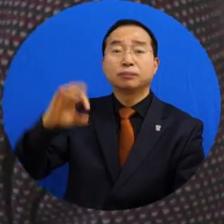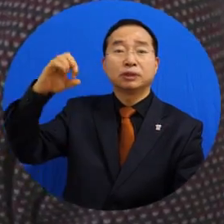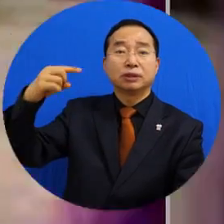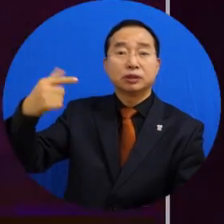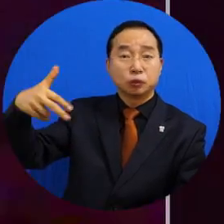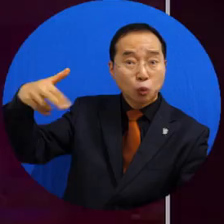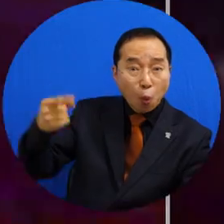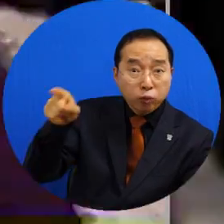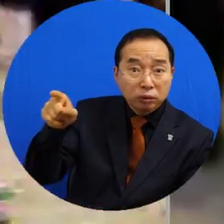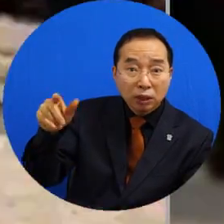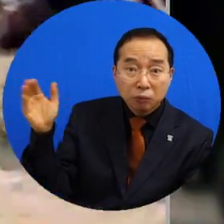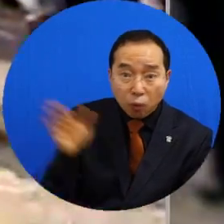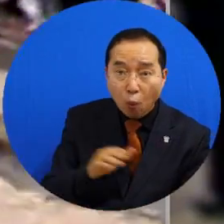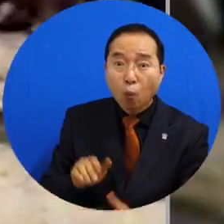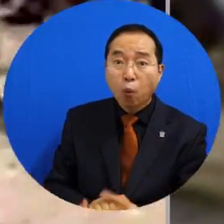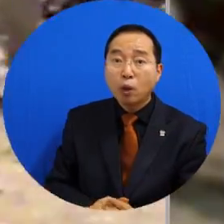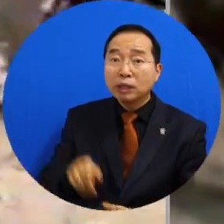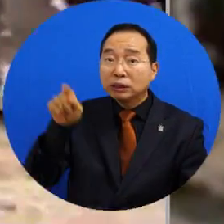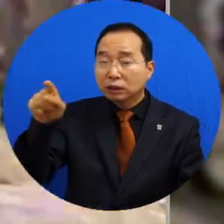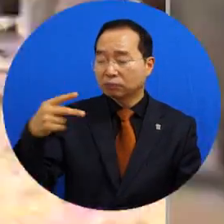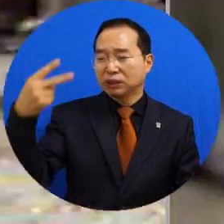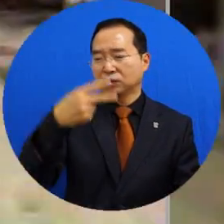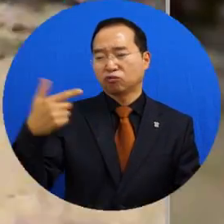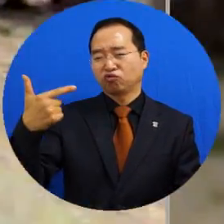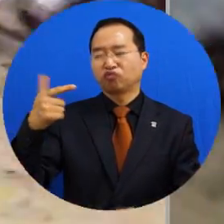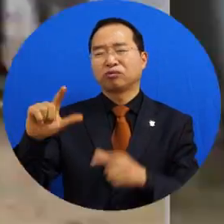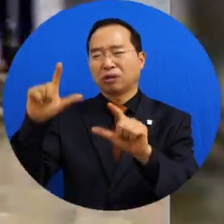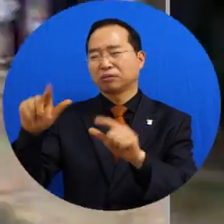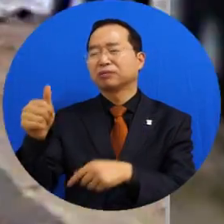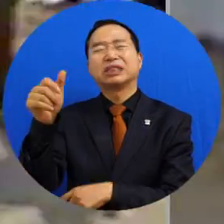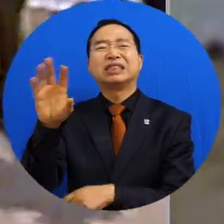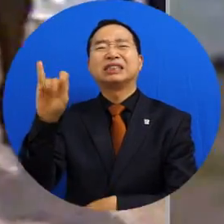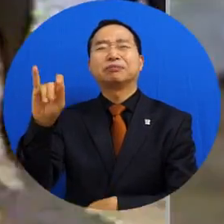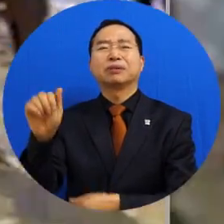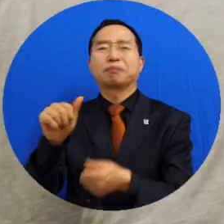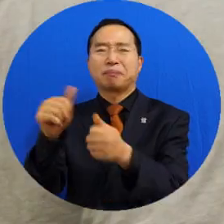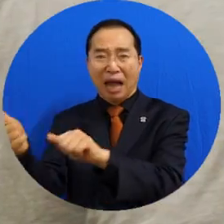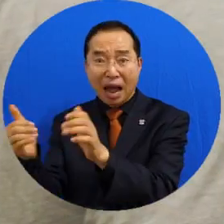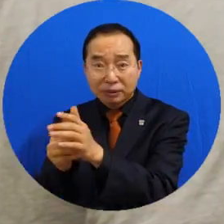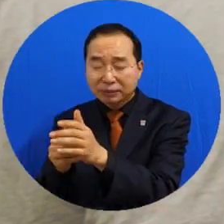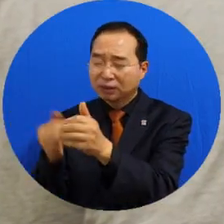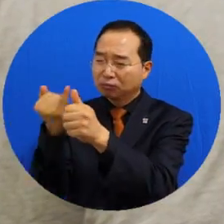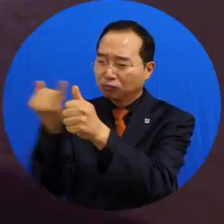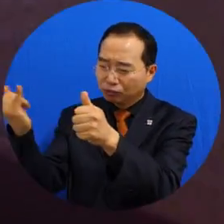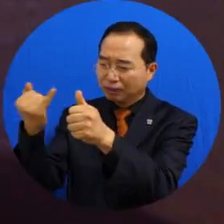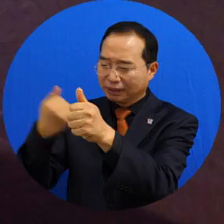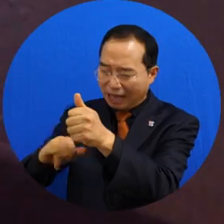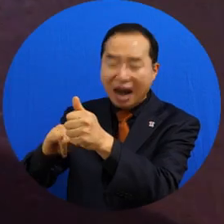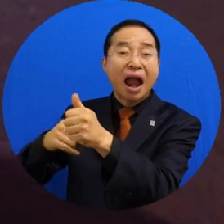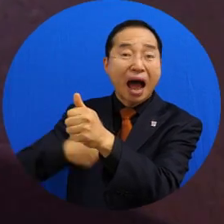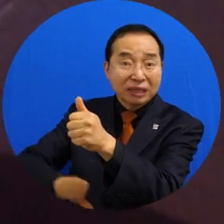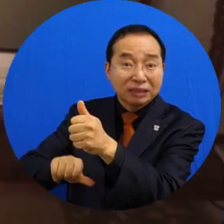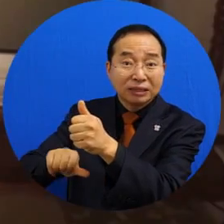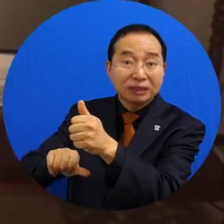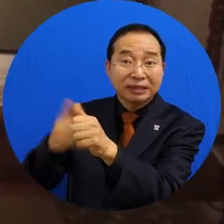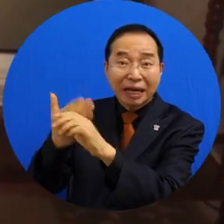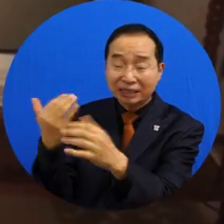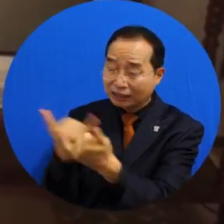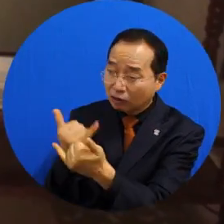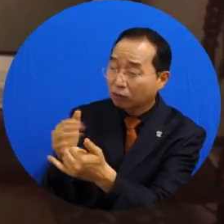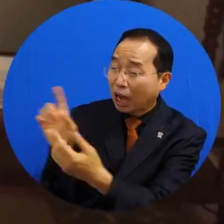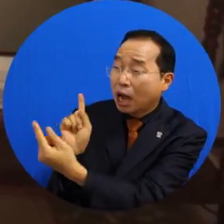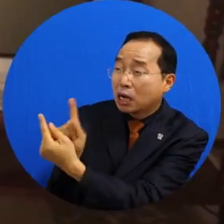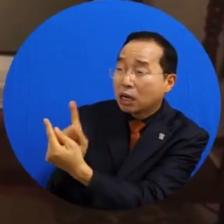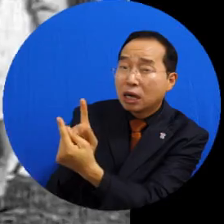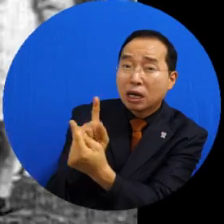everything started. Although Hieronimo passed away in 2006, I got to meet Hieronimo's wife, daughter, son, and other